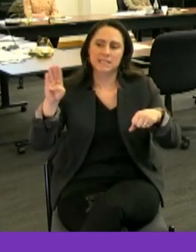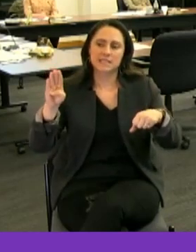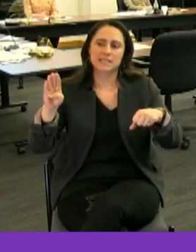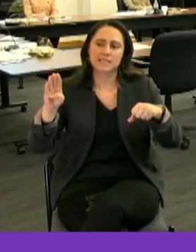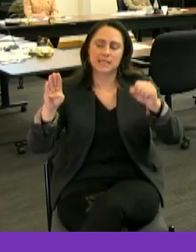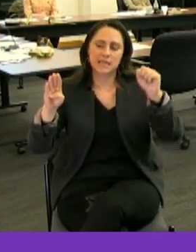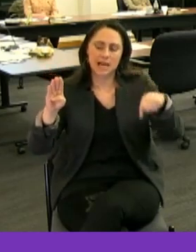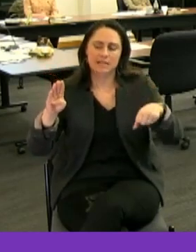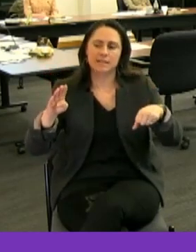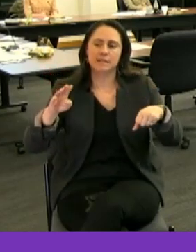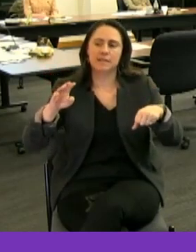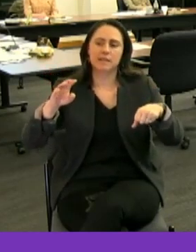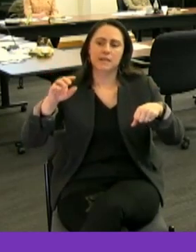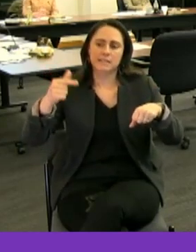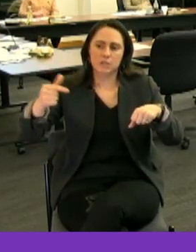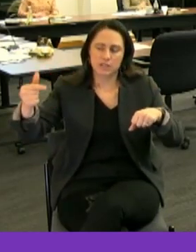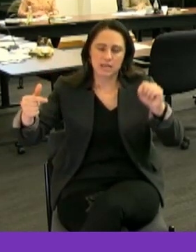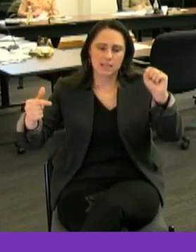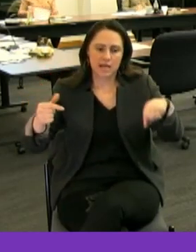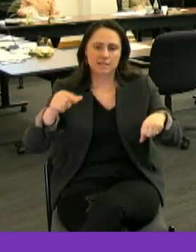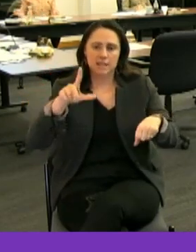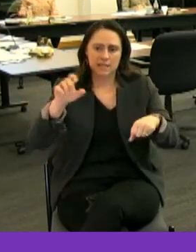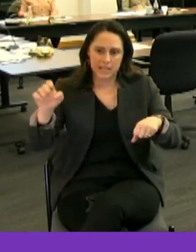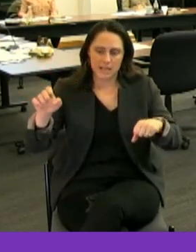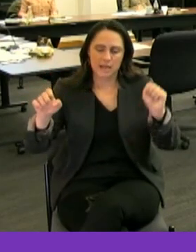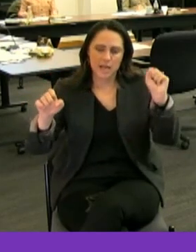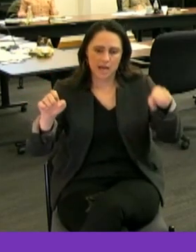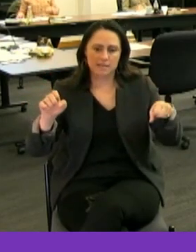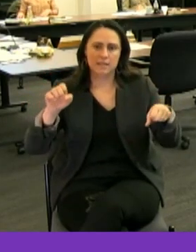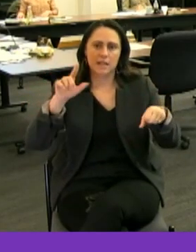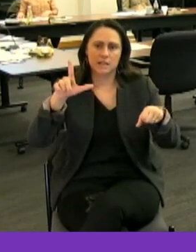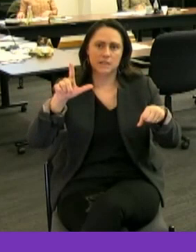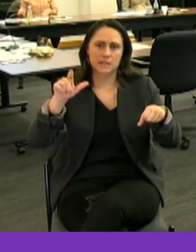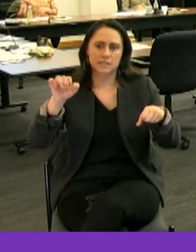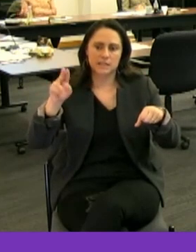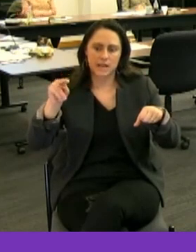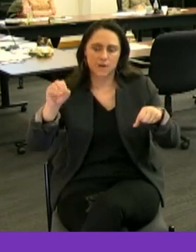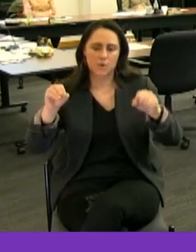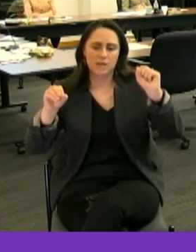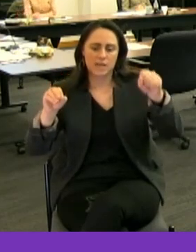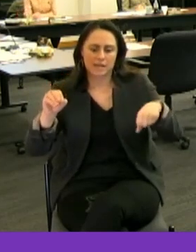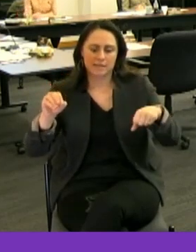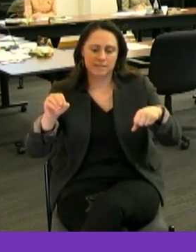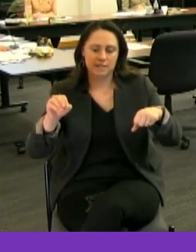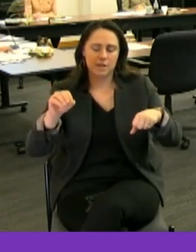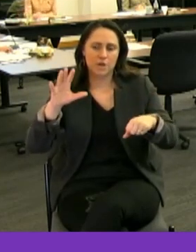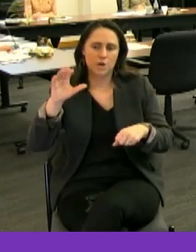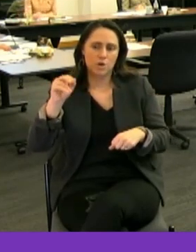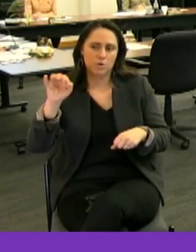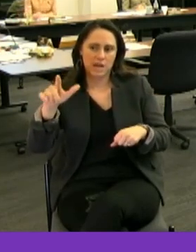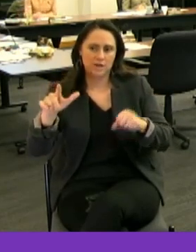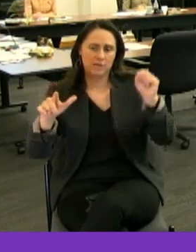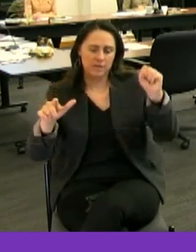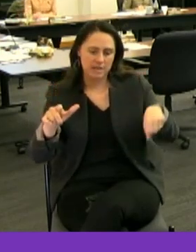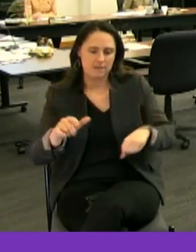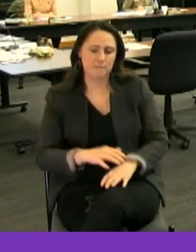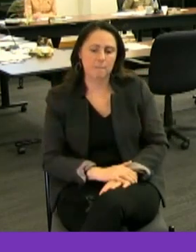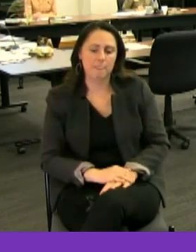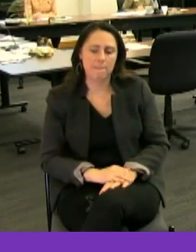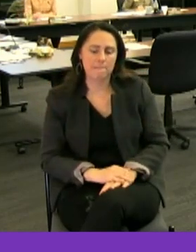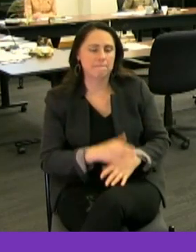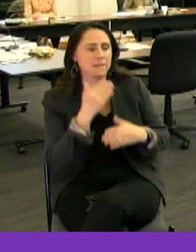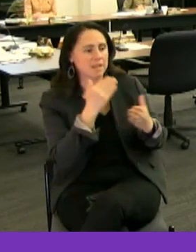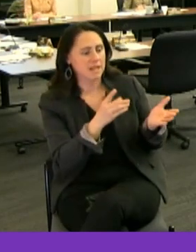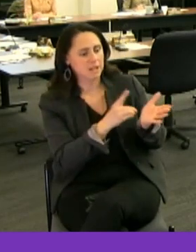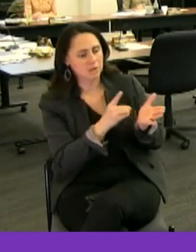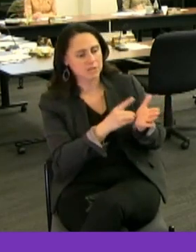Yes. Garcia Guillen, Yes. Lee, Yes. Lozano, Yes. and O'Connell. Yes. Thank you,